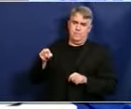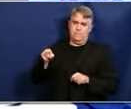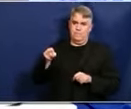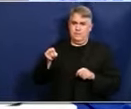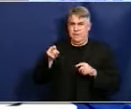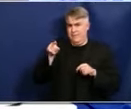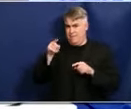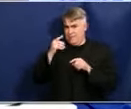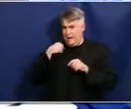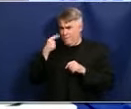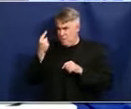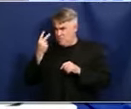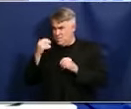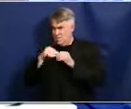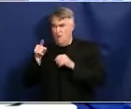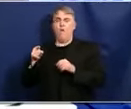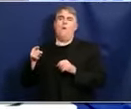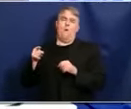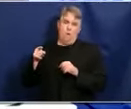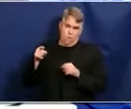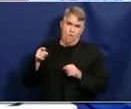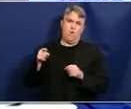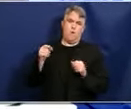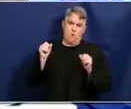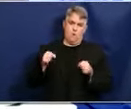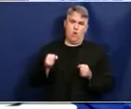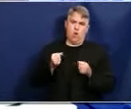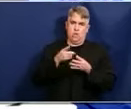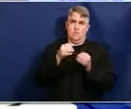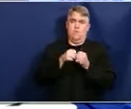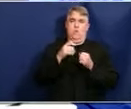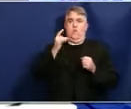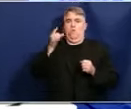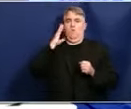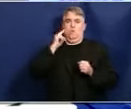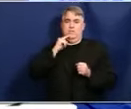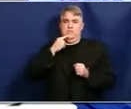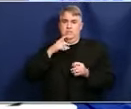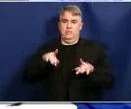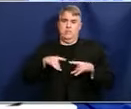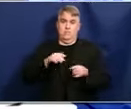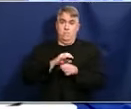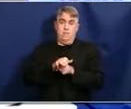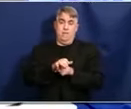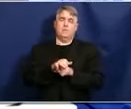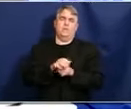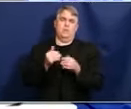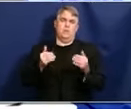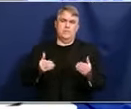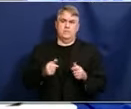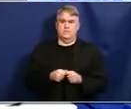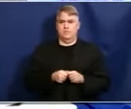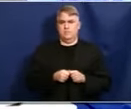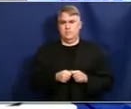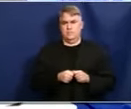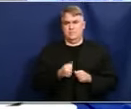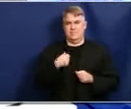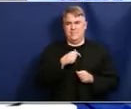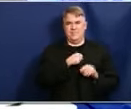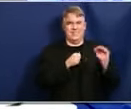will or could result in underlying medical conditions. So we are actually asking for clarification from the